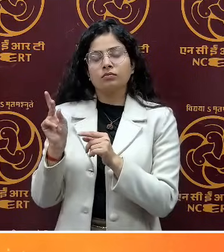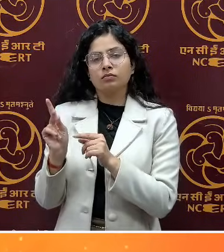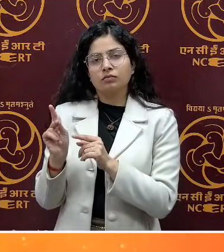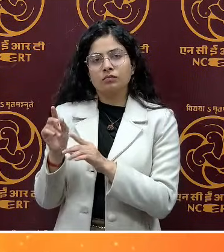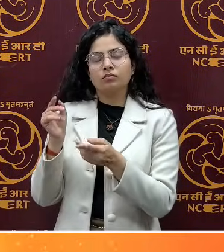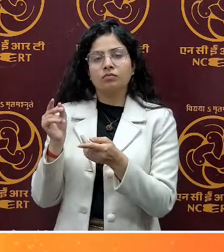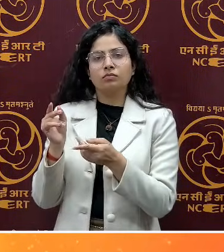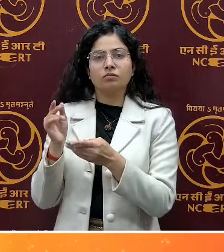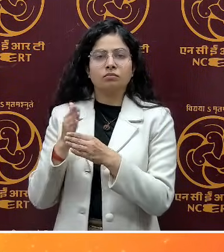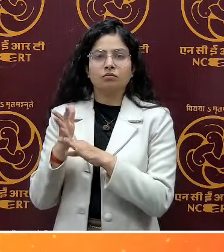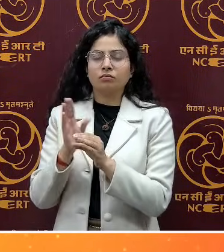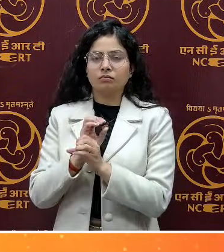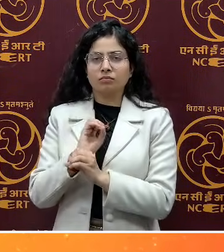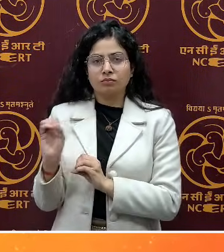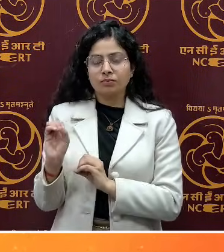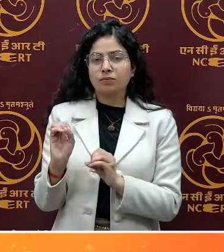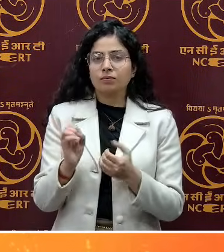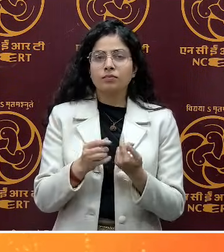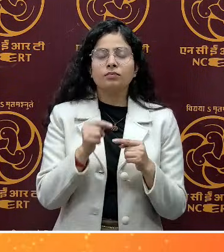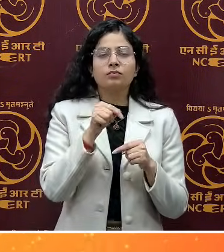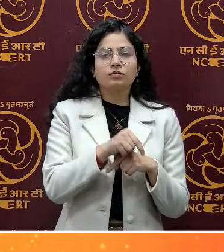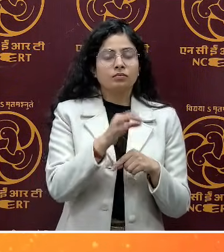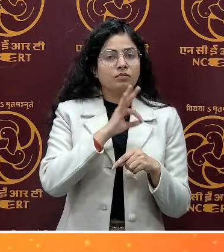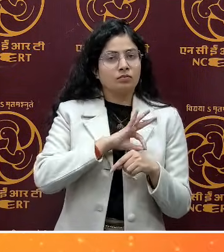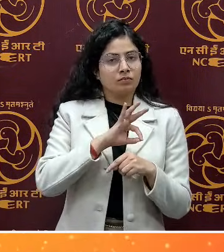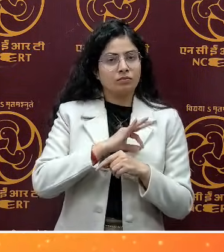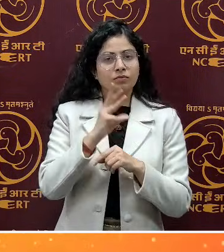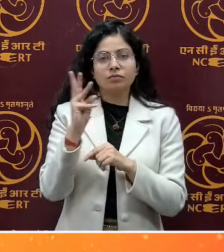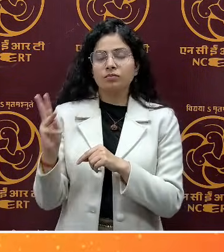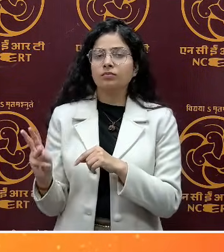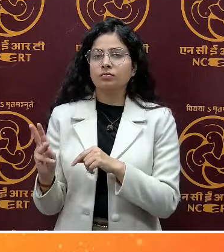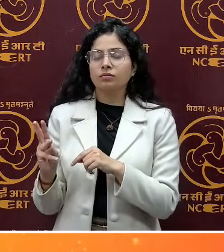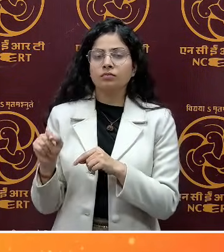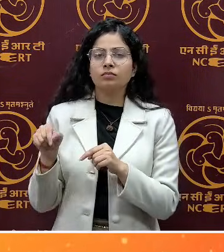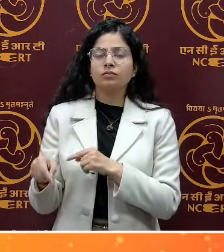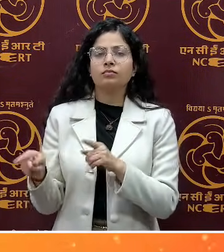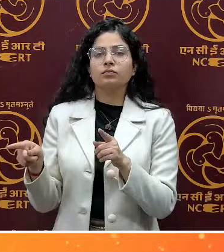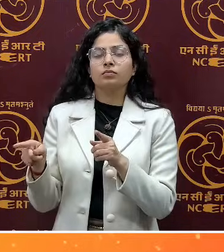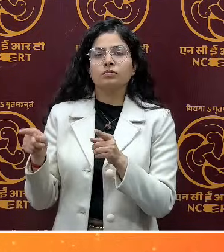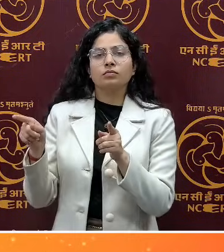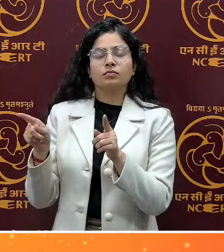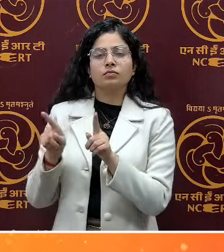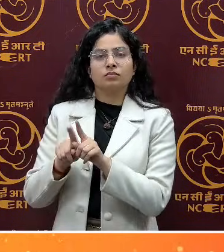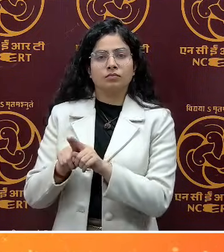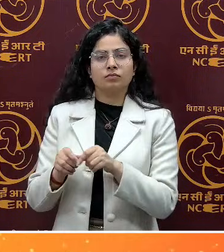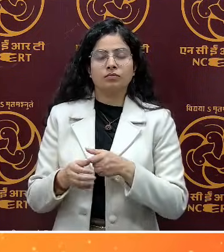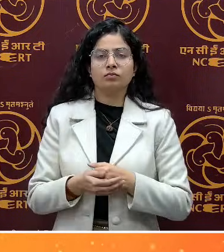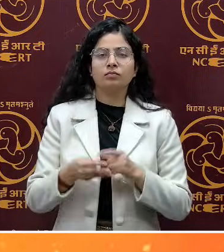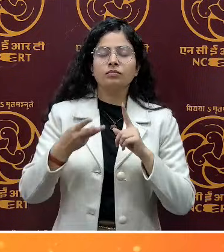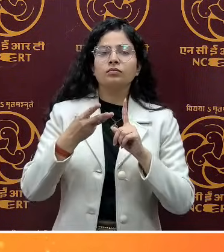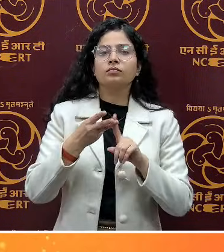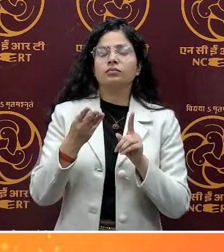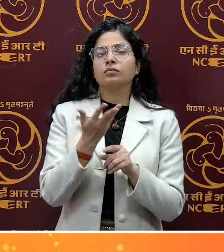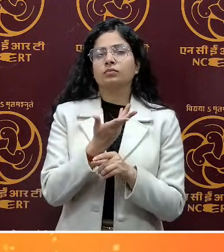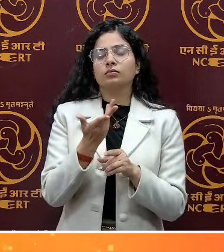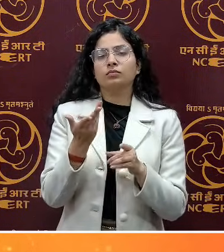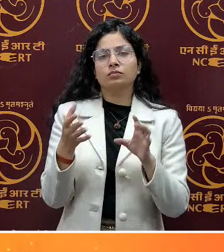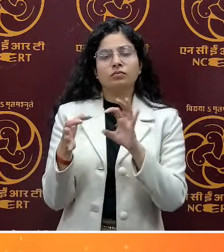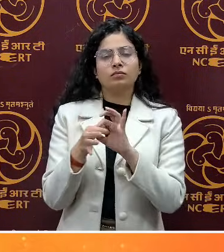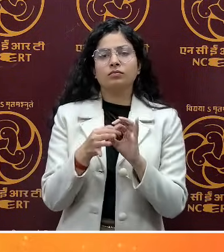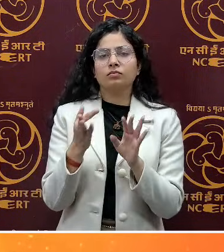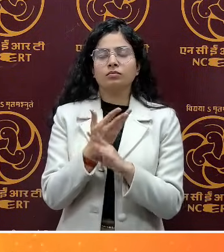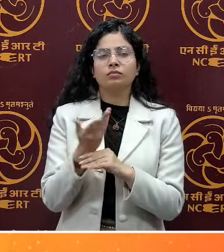or the one is getting benefited and the another remains unaffected. The third type of interaction